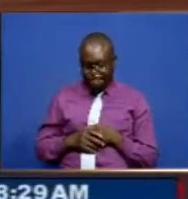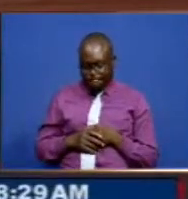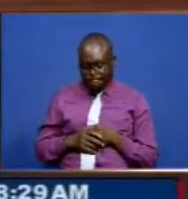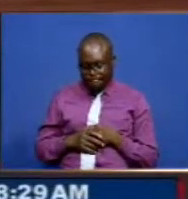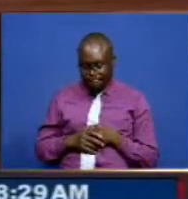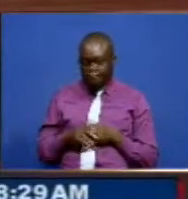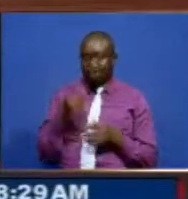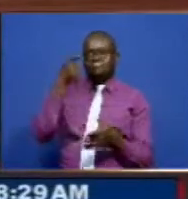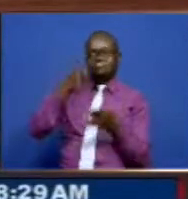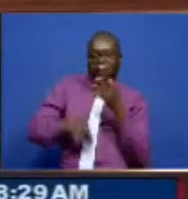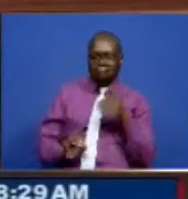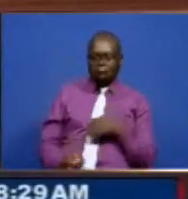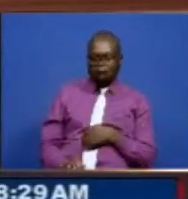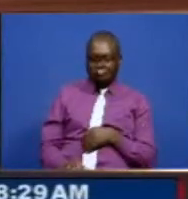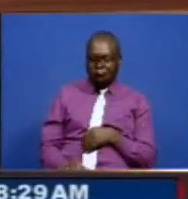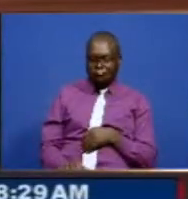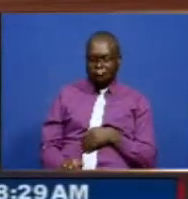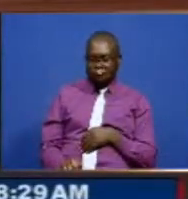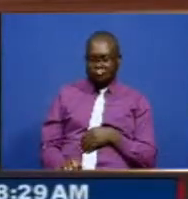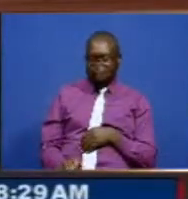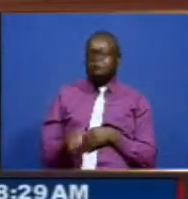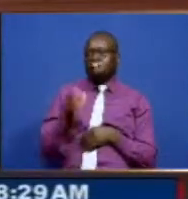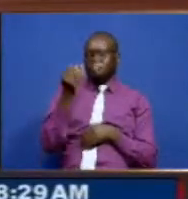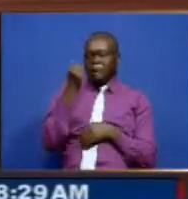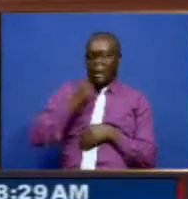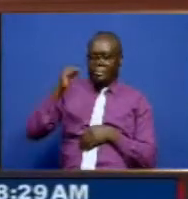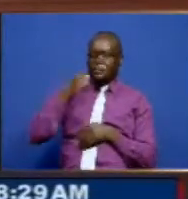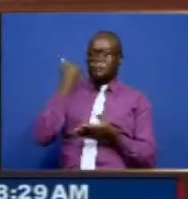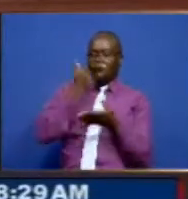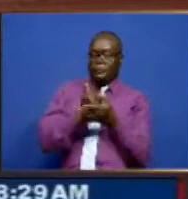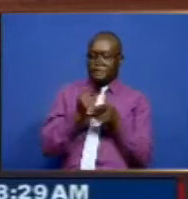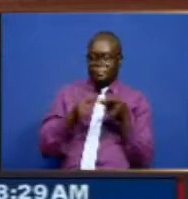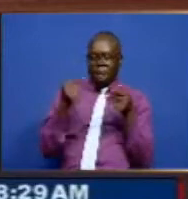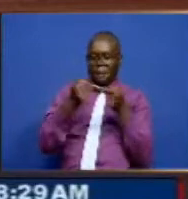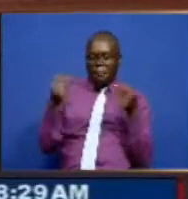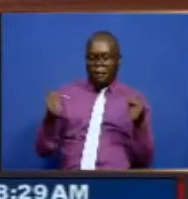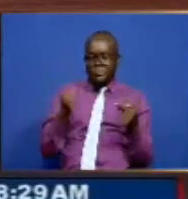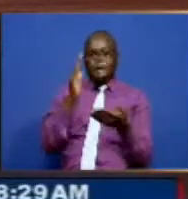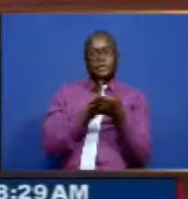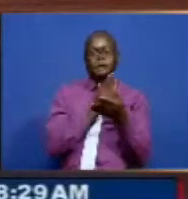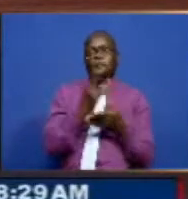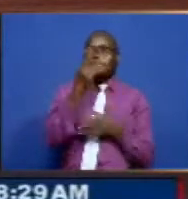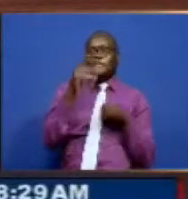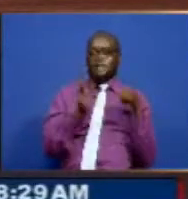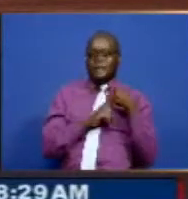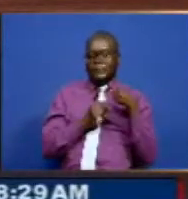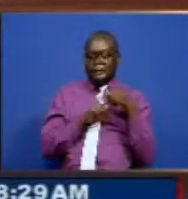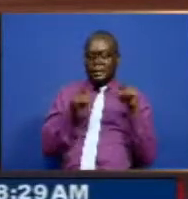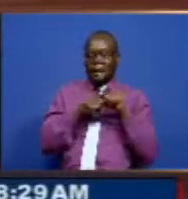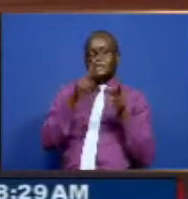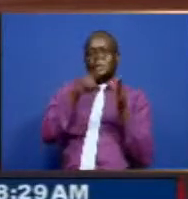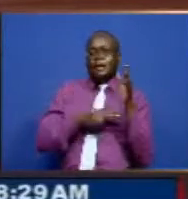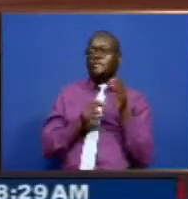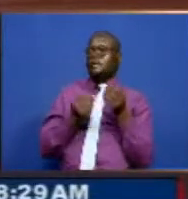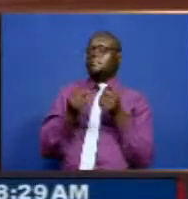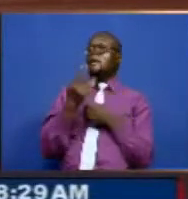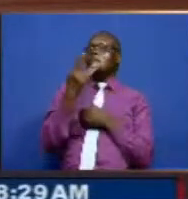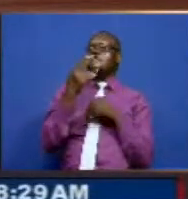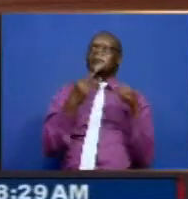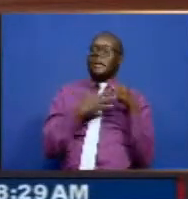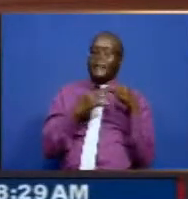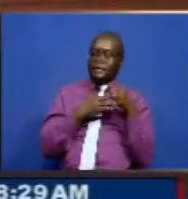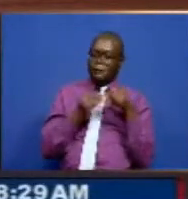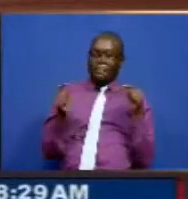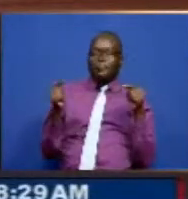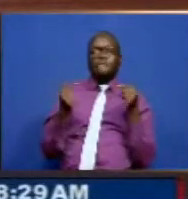was charged with abuse of office, contrary to Section 46, as read with Section 48 of the